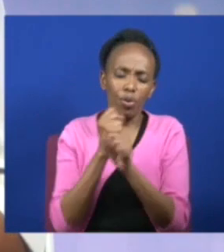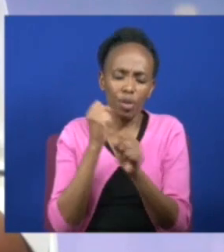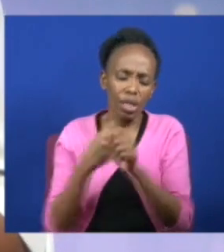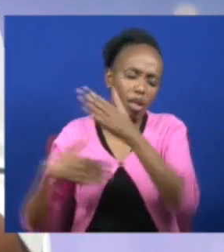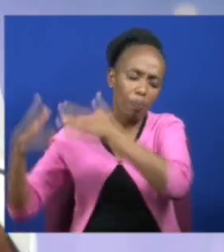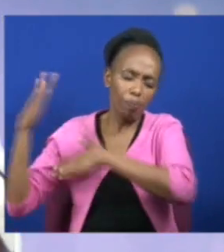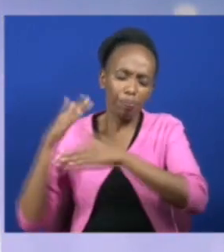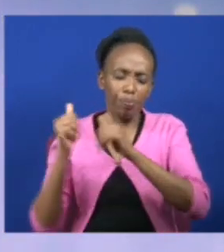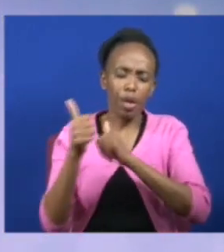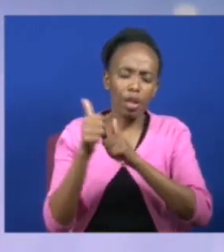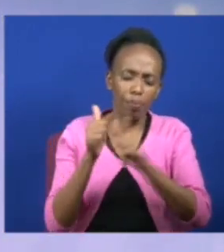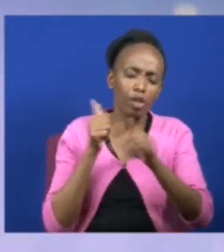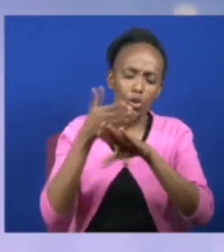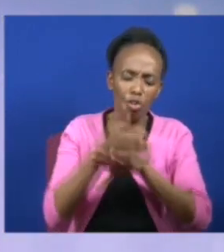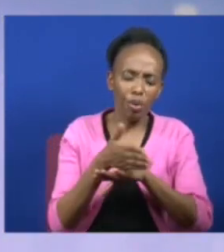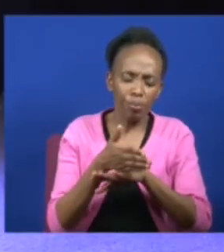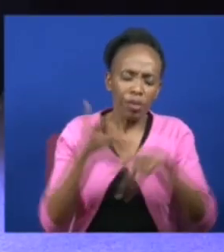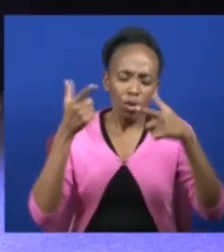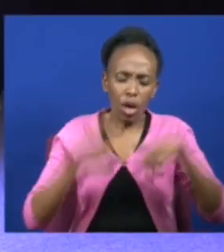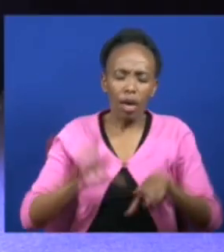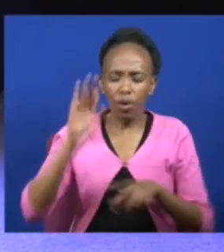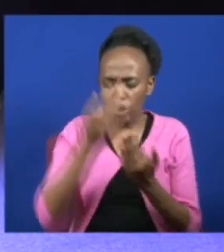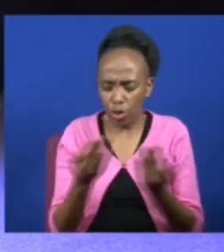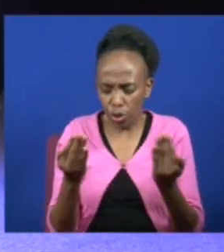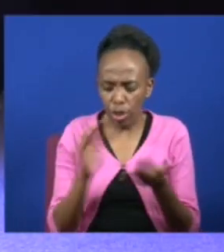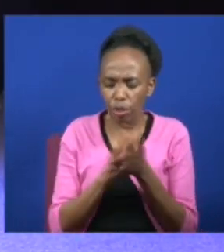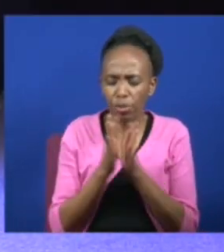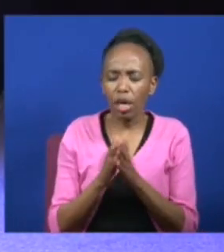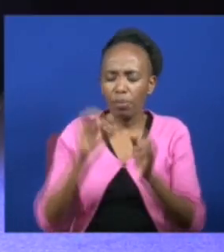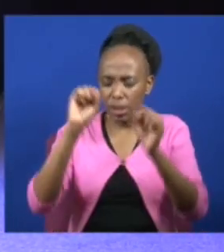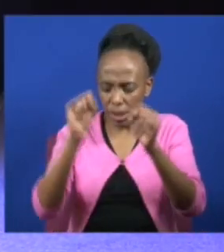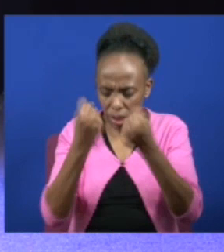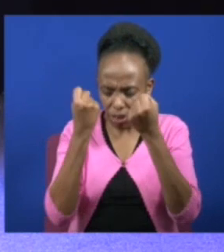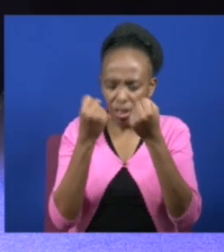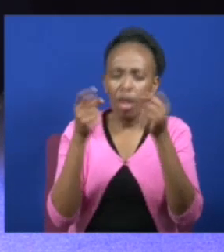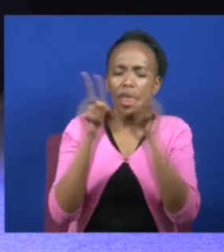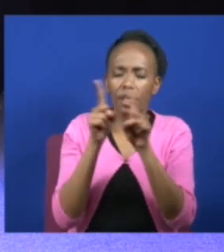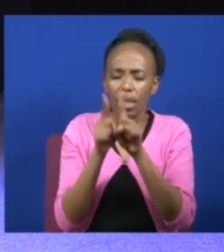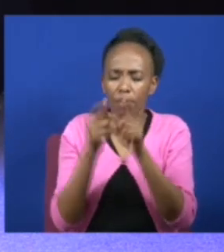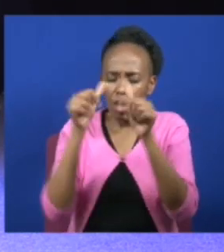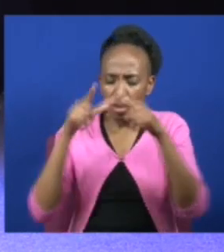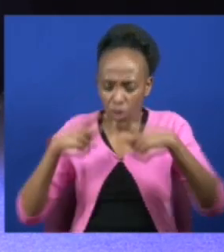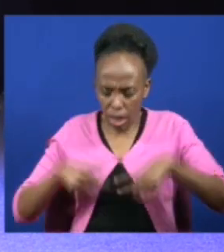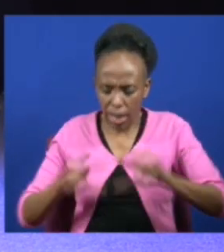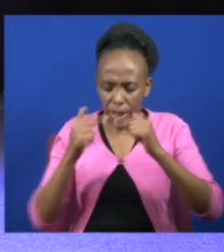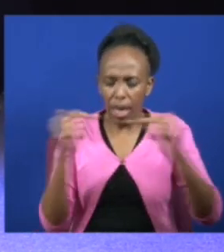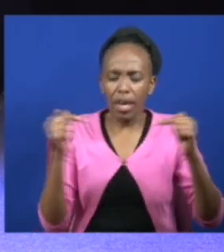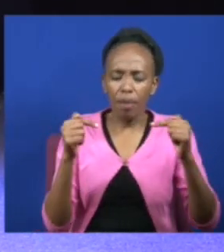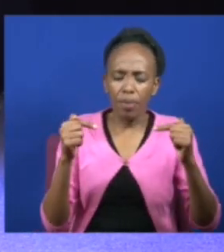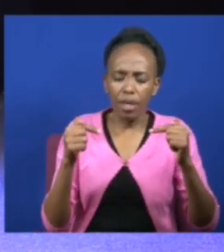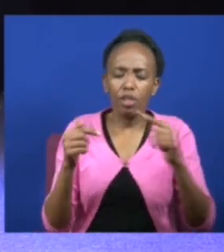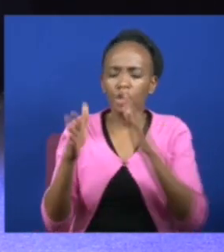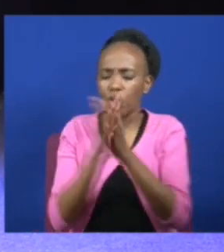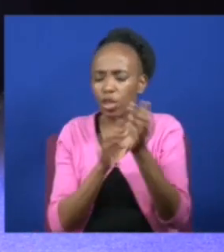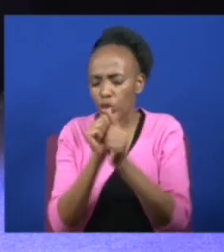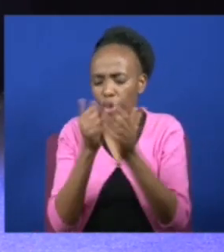the Passover, you allowed your children to be preserved and you did not permit the enemy to harm